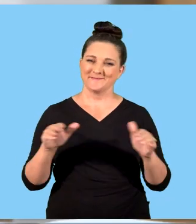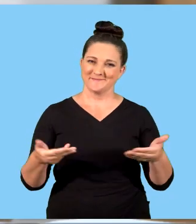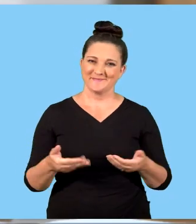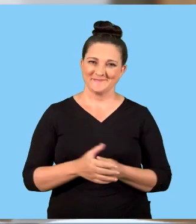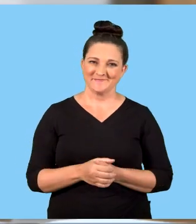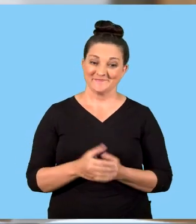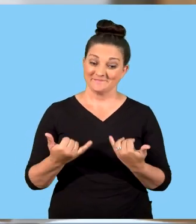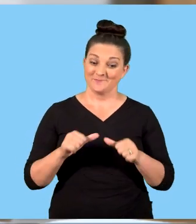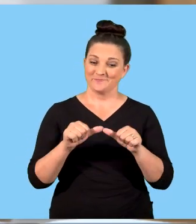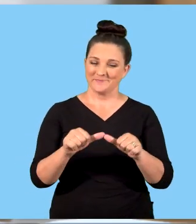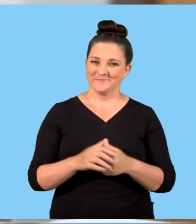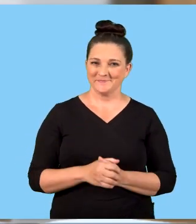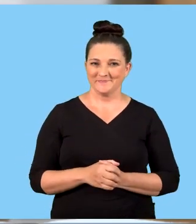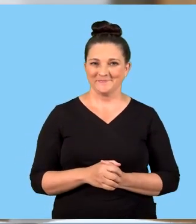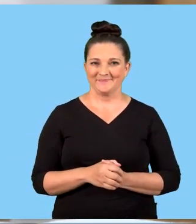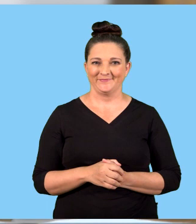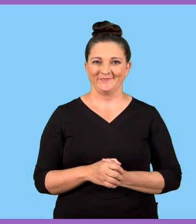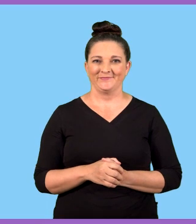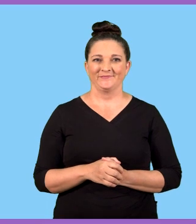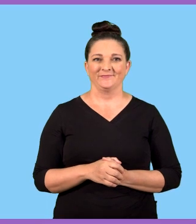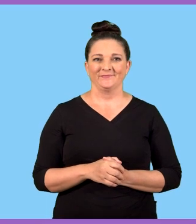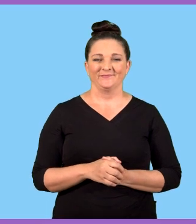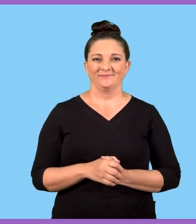Welcome back. Let's carry on.